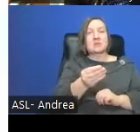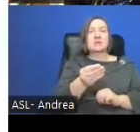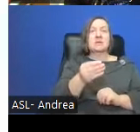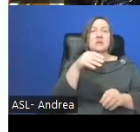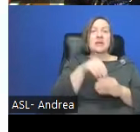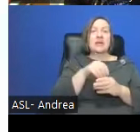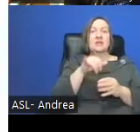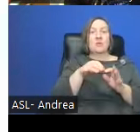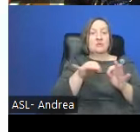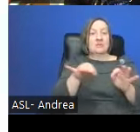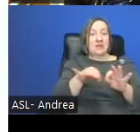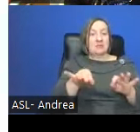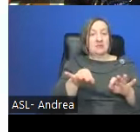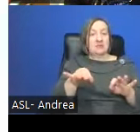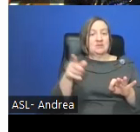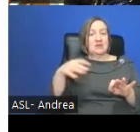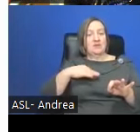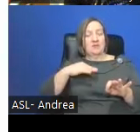in these statements volunteered